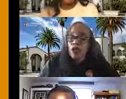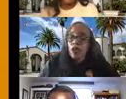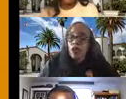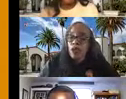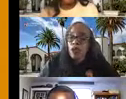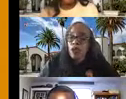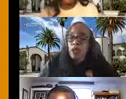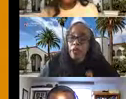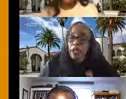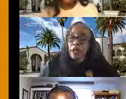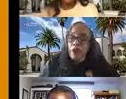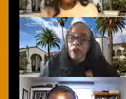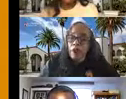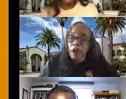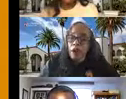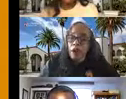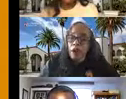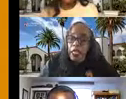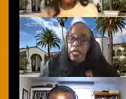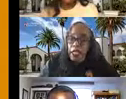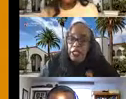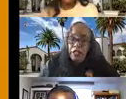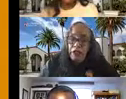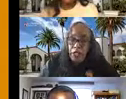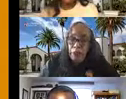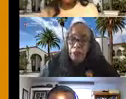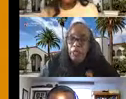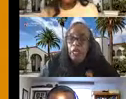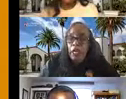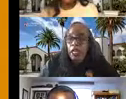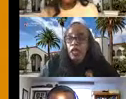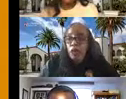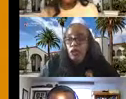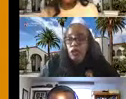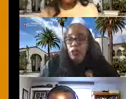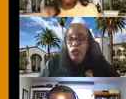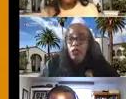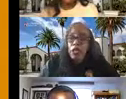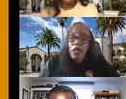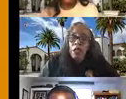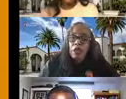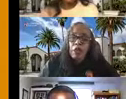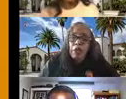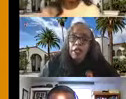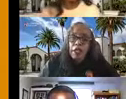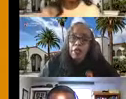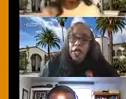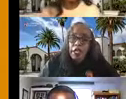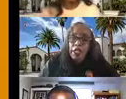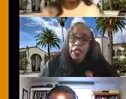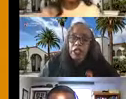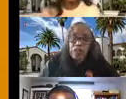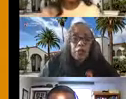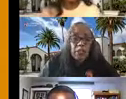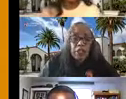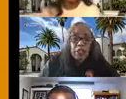a 3.0 or above, Black identity development and community building. They get the Black